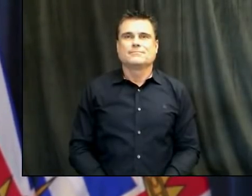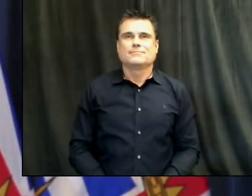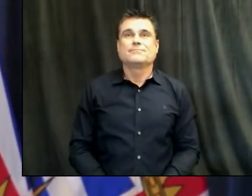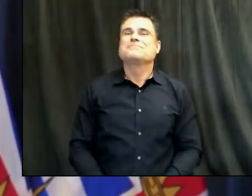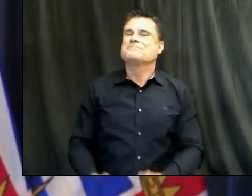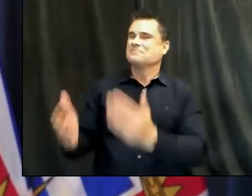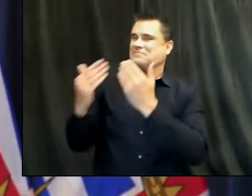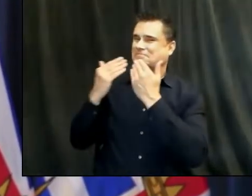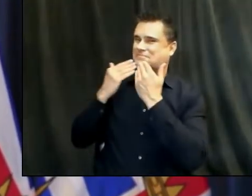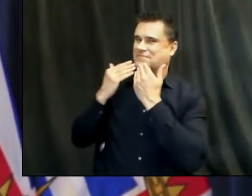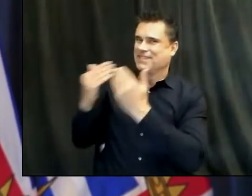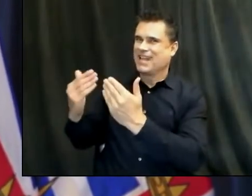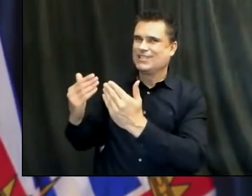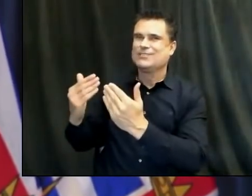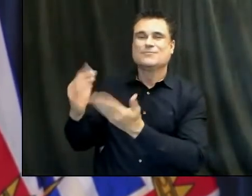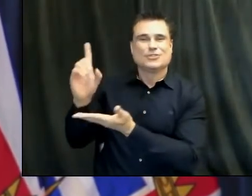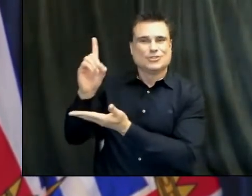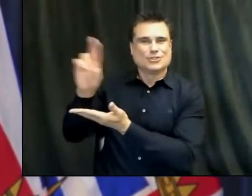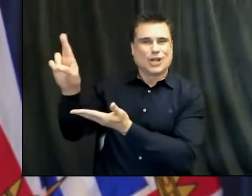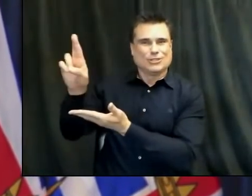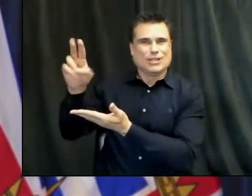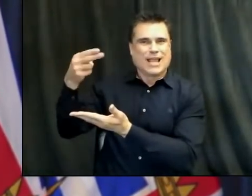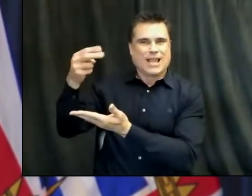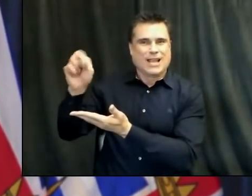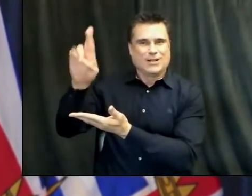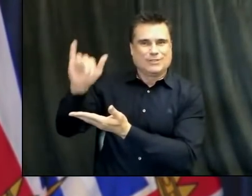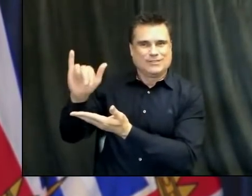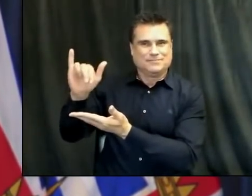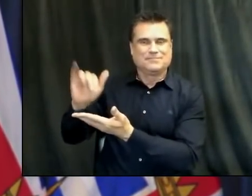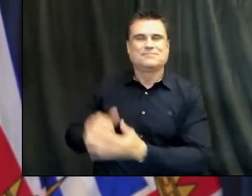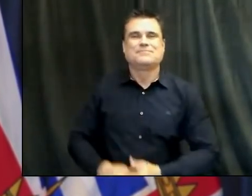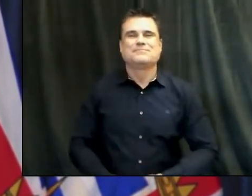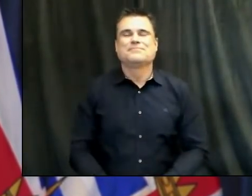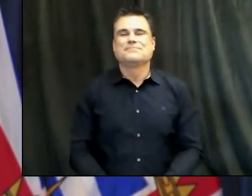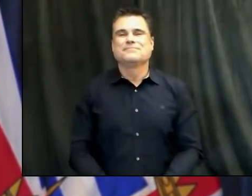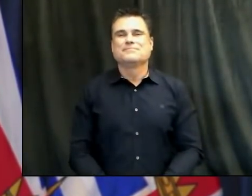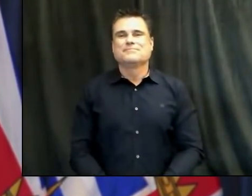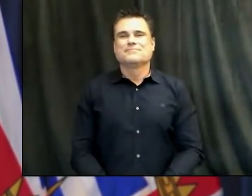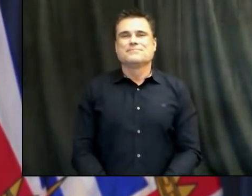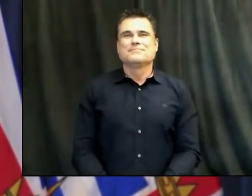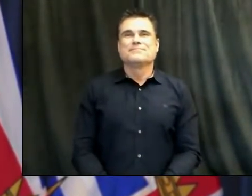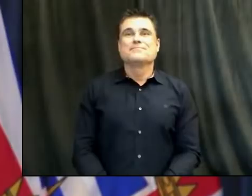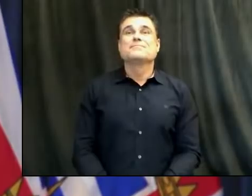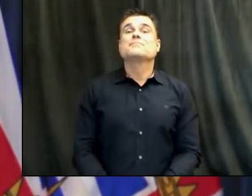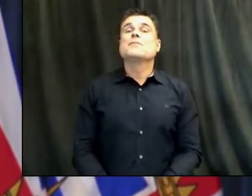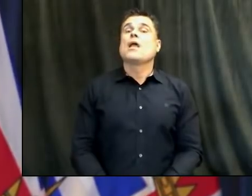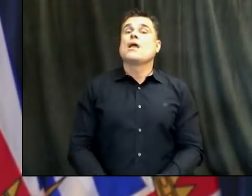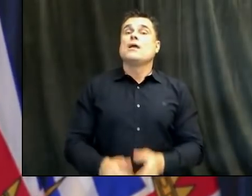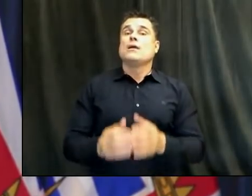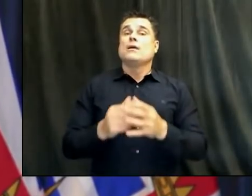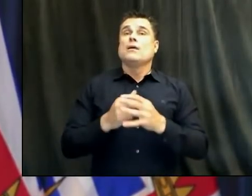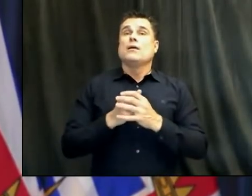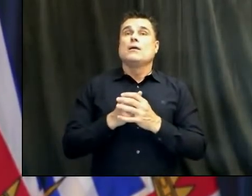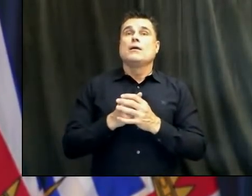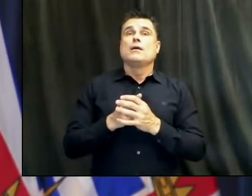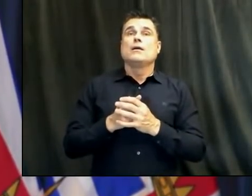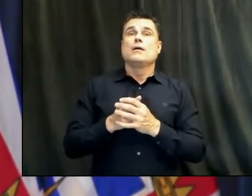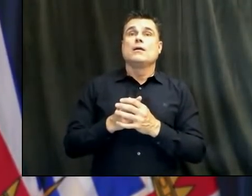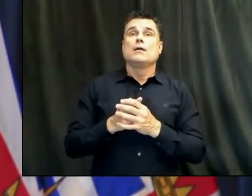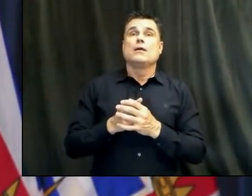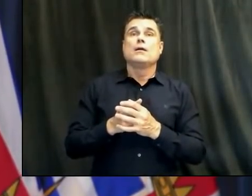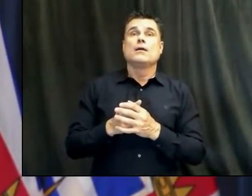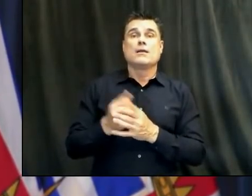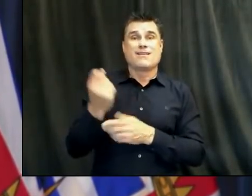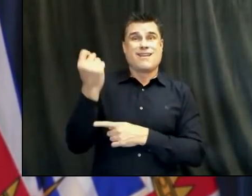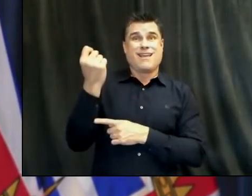Thank you very much, Dr. Henry. And first of all, I want to start by expressing my condolences for the